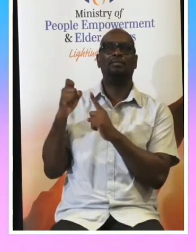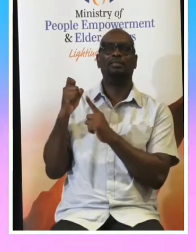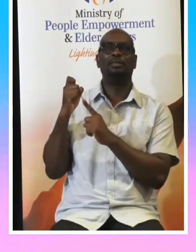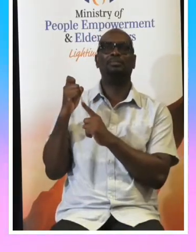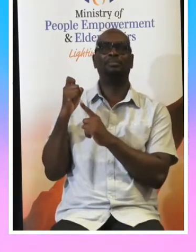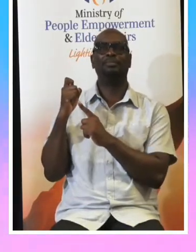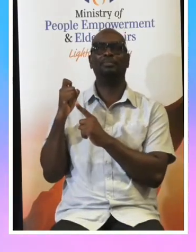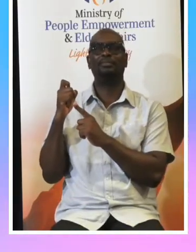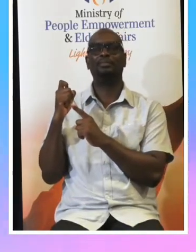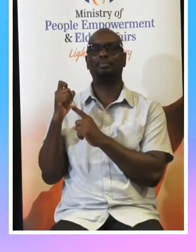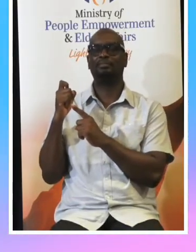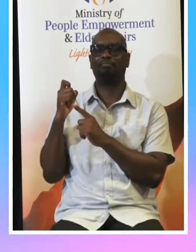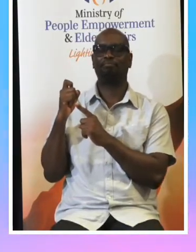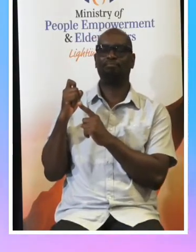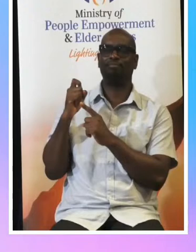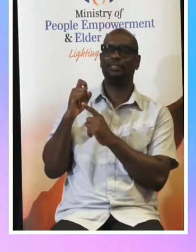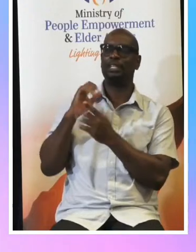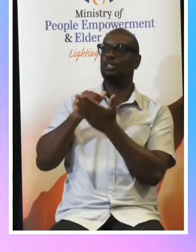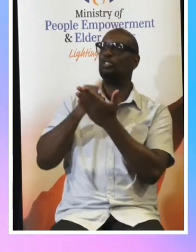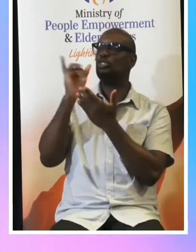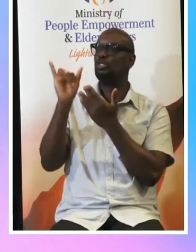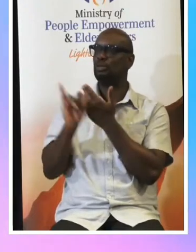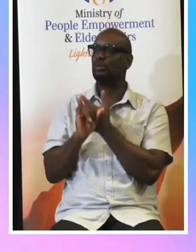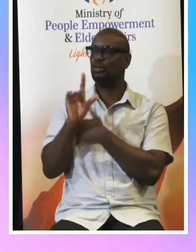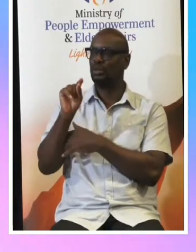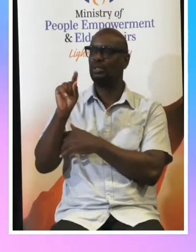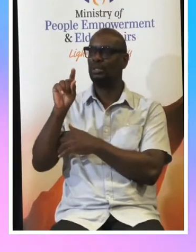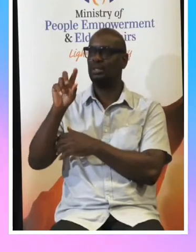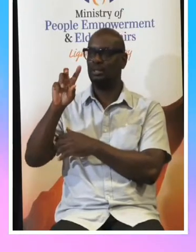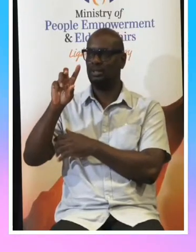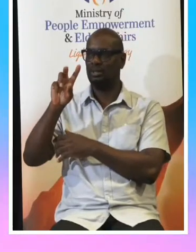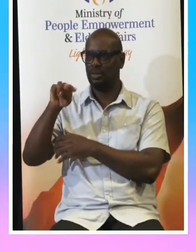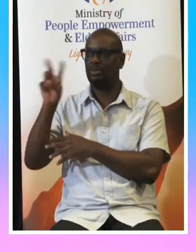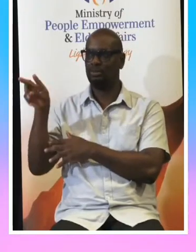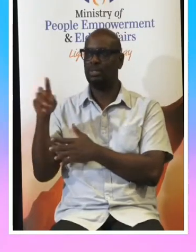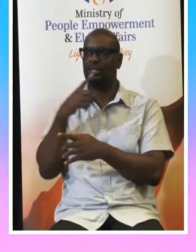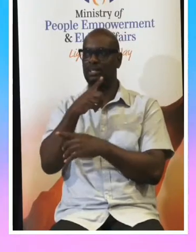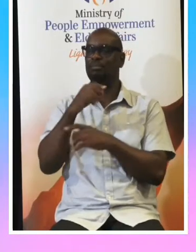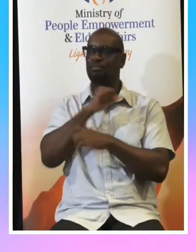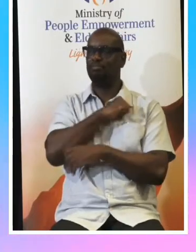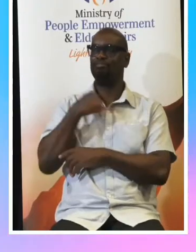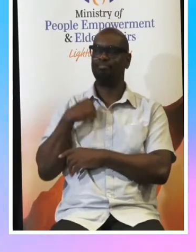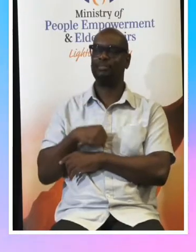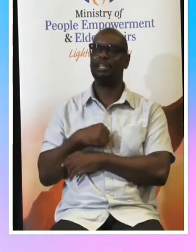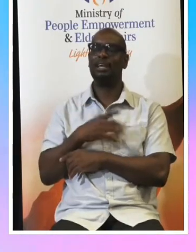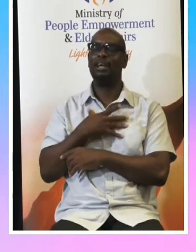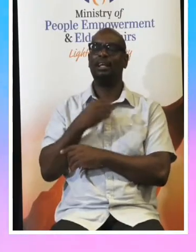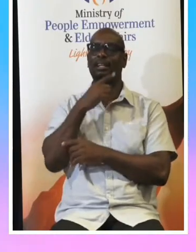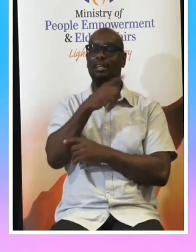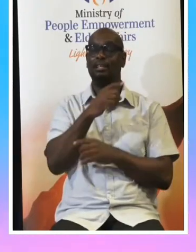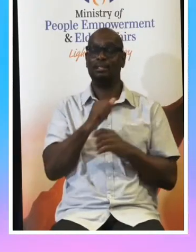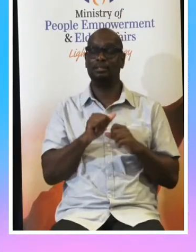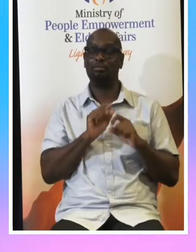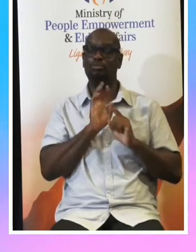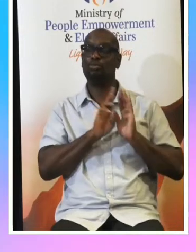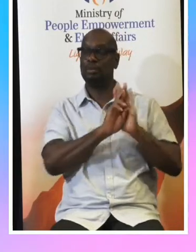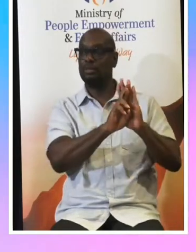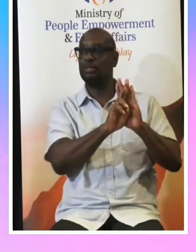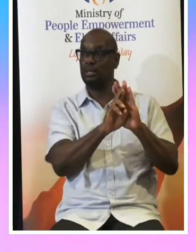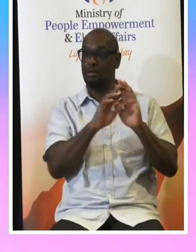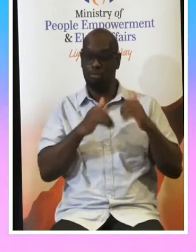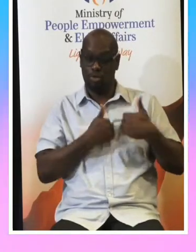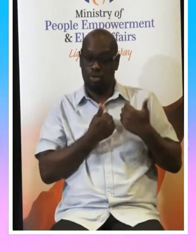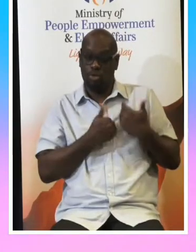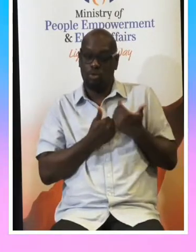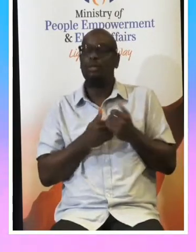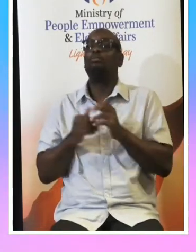2022. Andreli has served as a representative both for the youth and for persons with disabilities. I